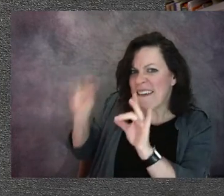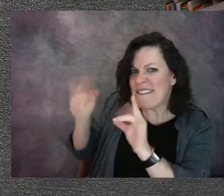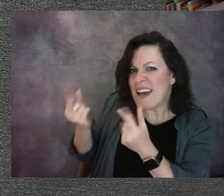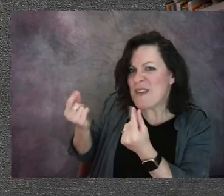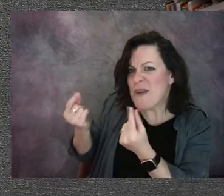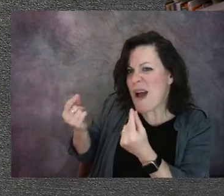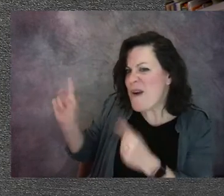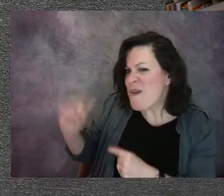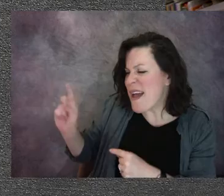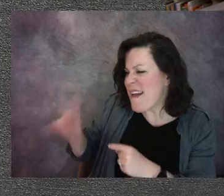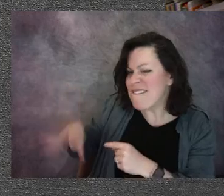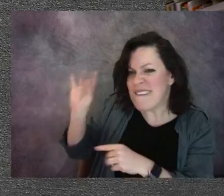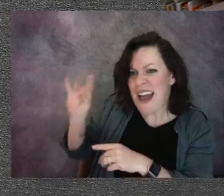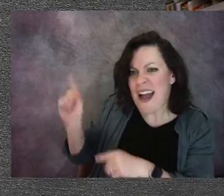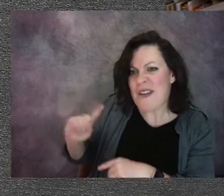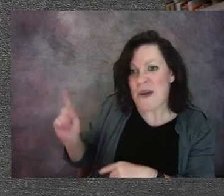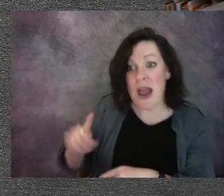Yeah? Uh-huh.